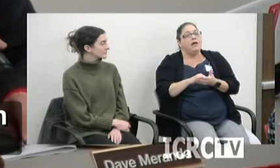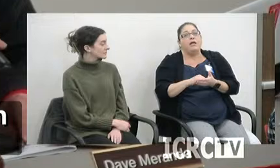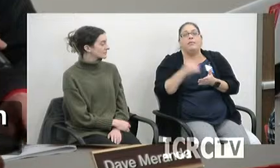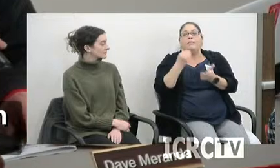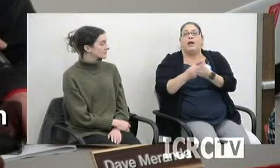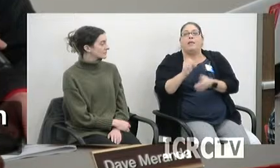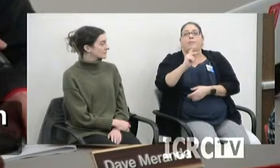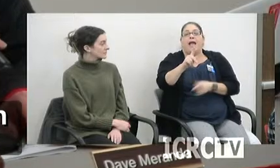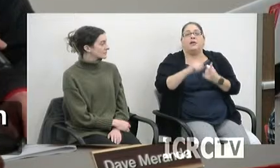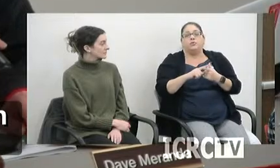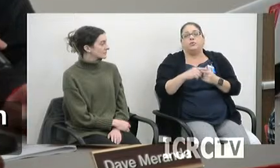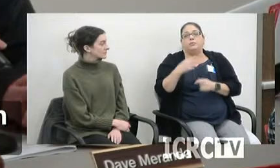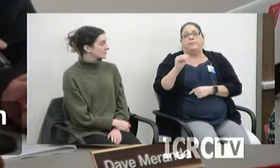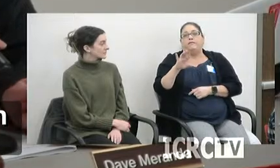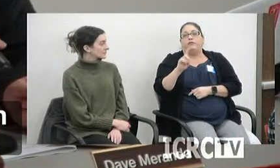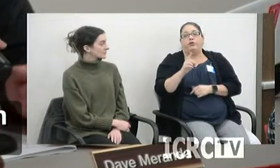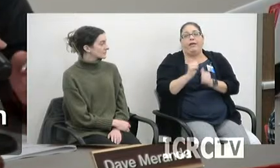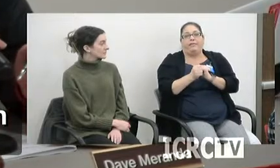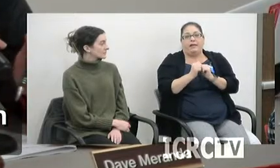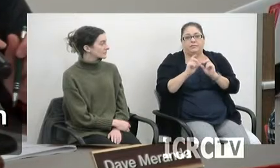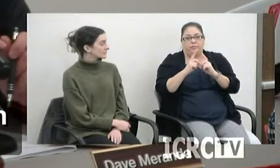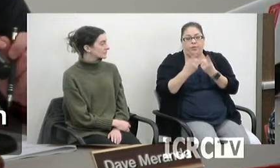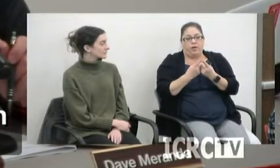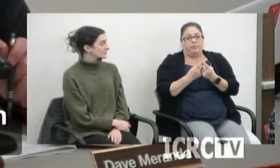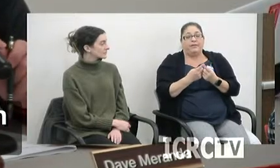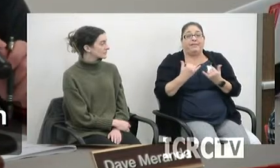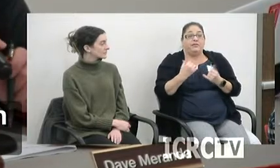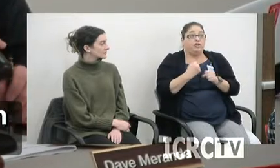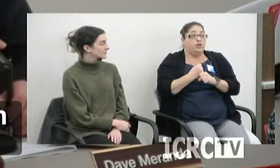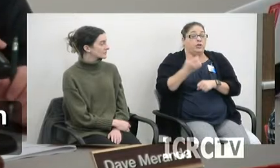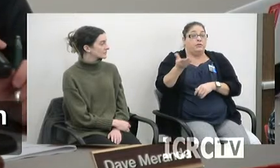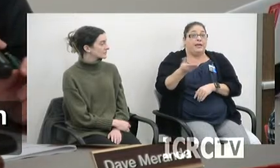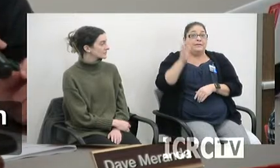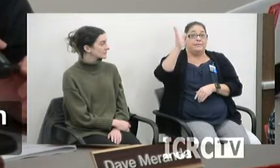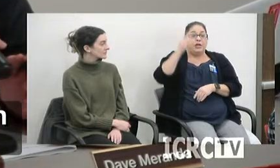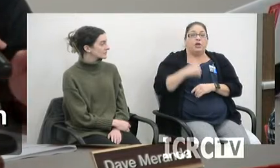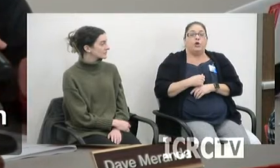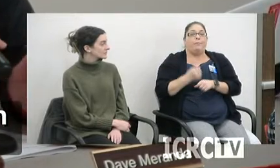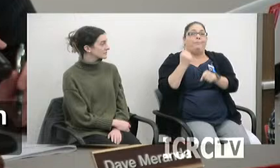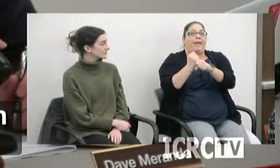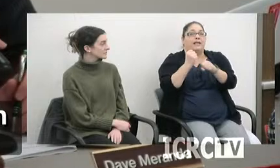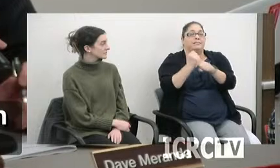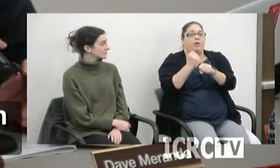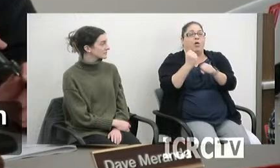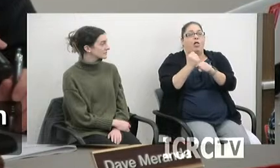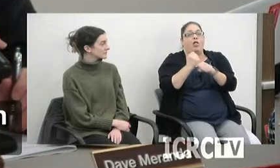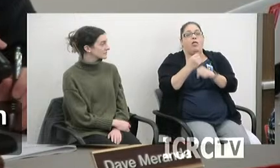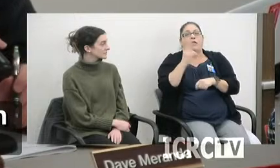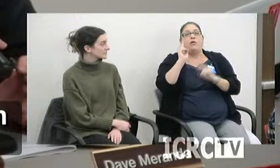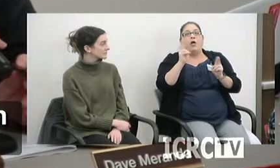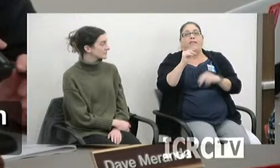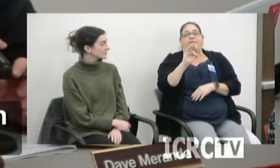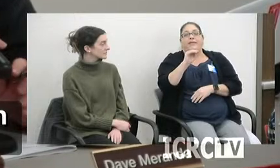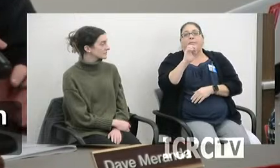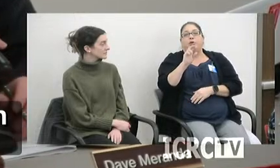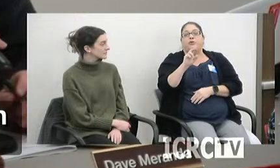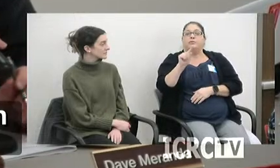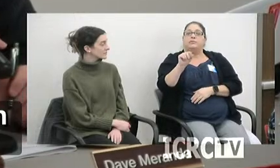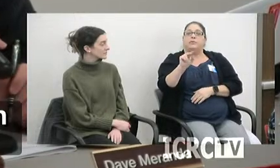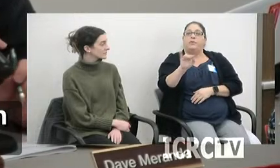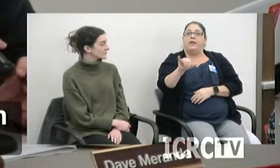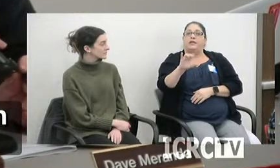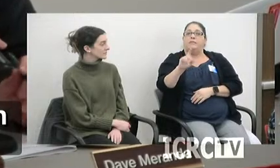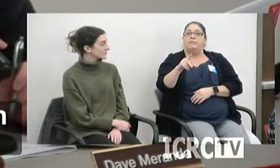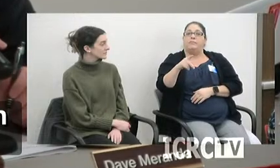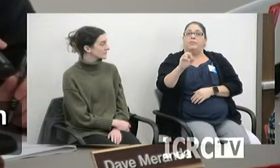Athletics, as I said before. This year's guest speakers are Baseball Hall of Famer Tony Perez and Reds great